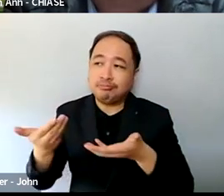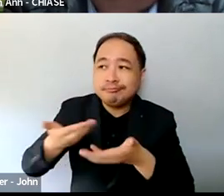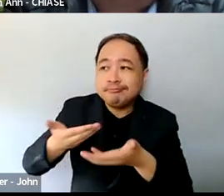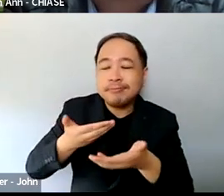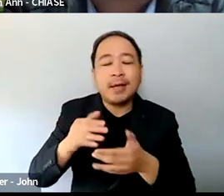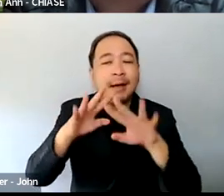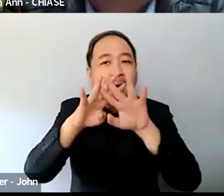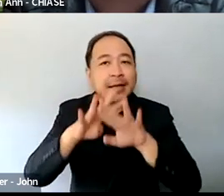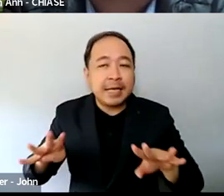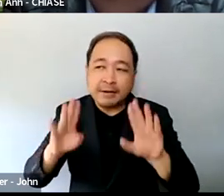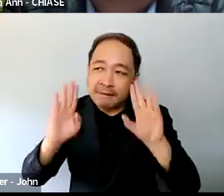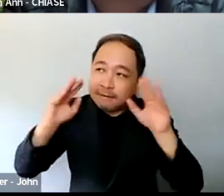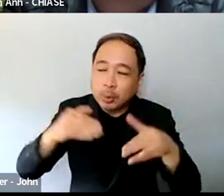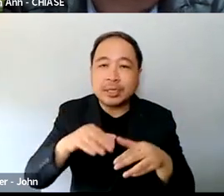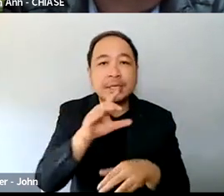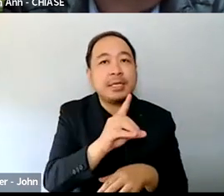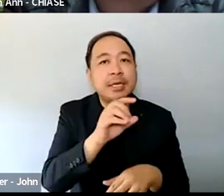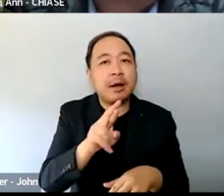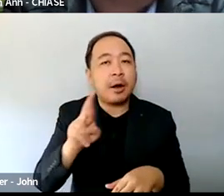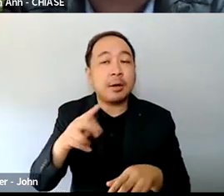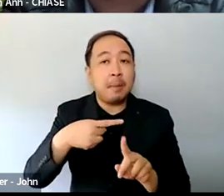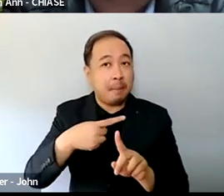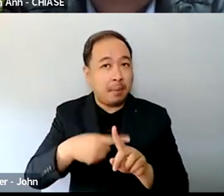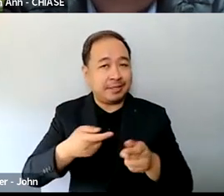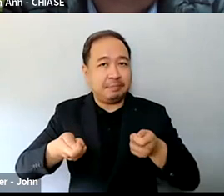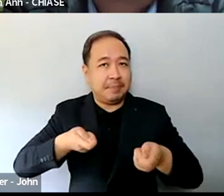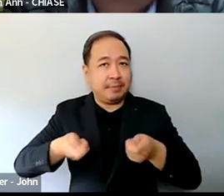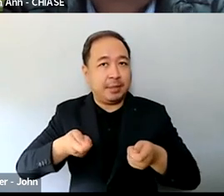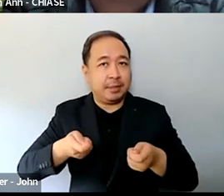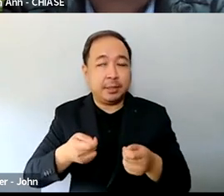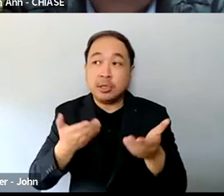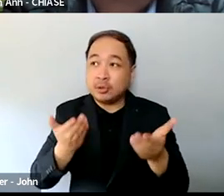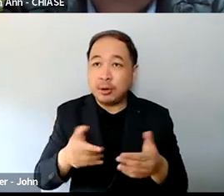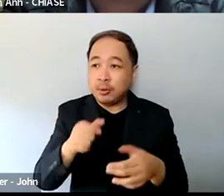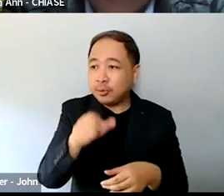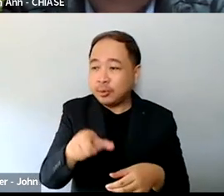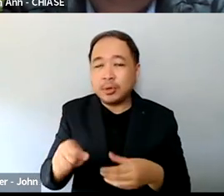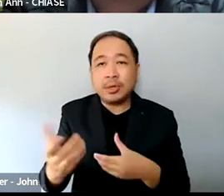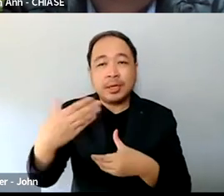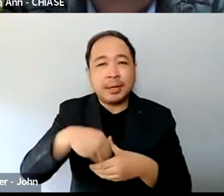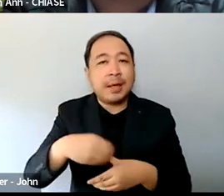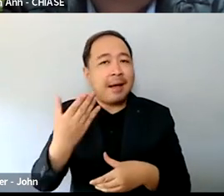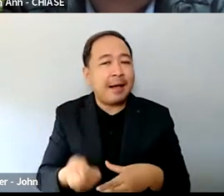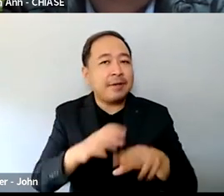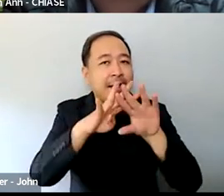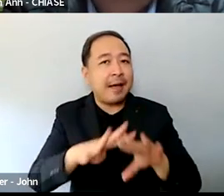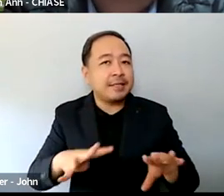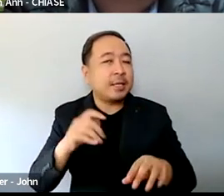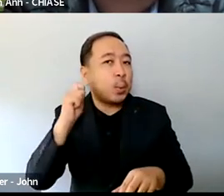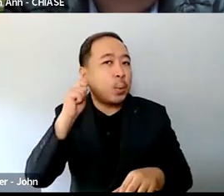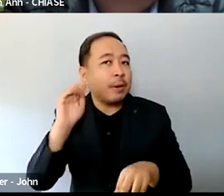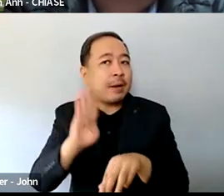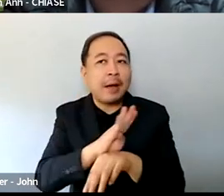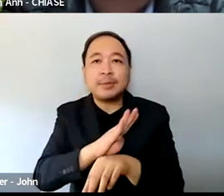and disaster management. And I see in the list of participants, we have representatives from the ASEAN Women Entrepreneurs Network. So they're